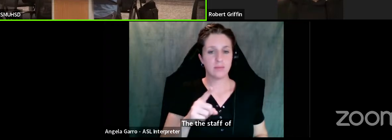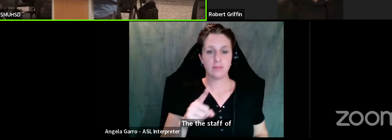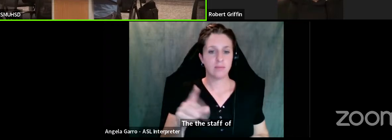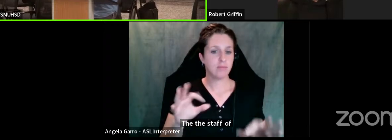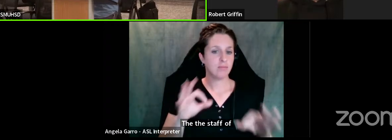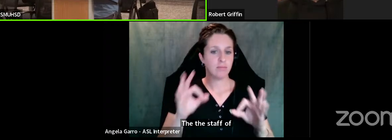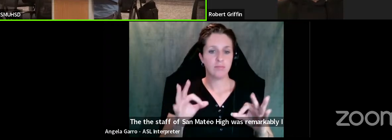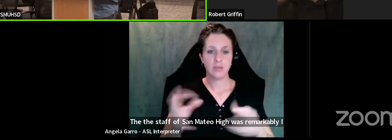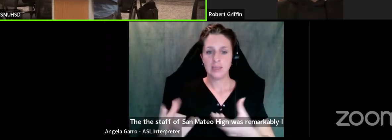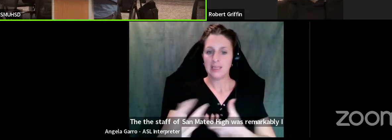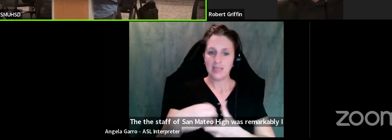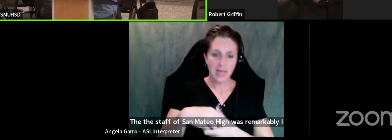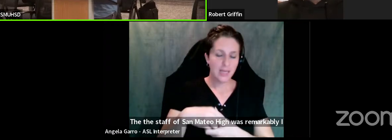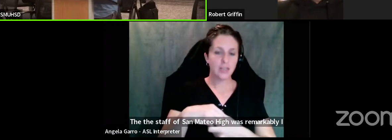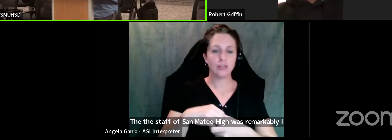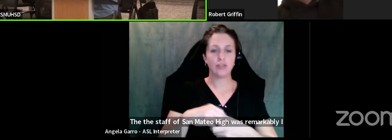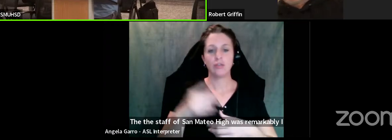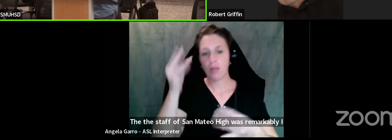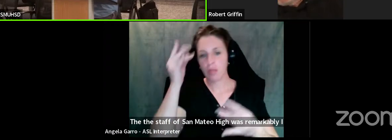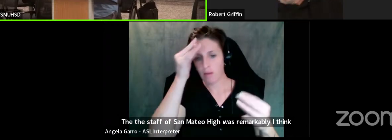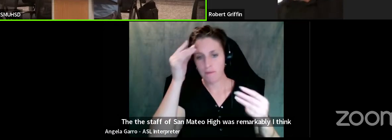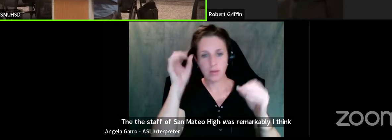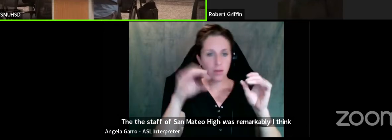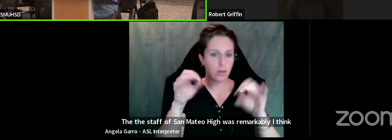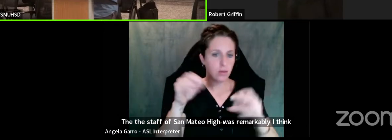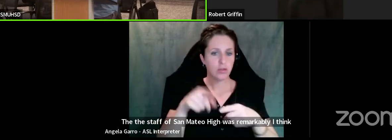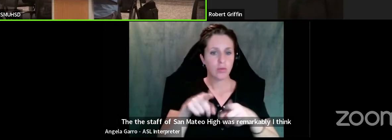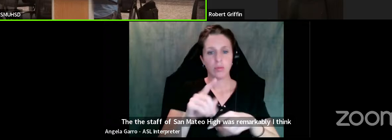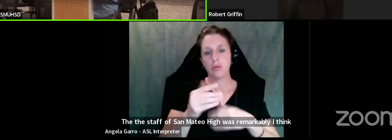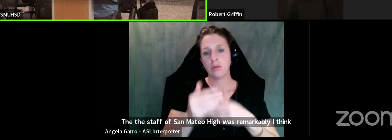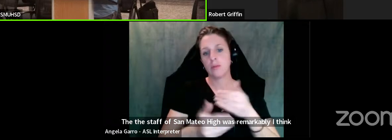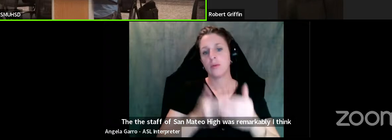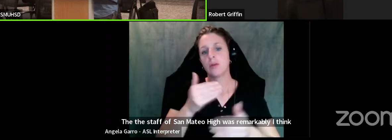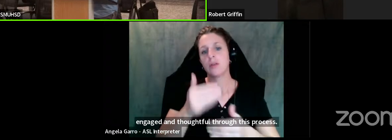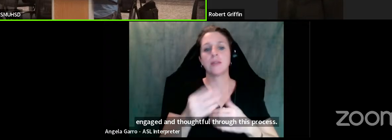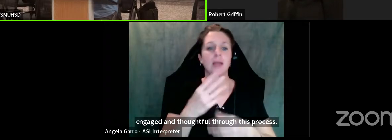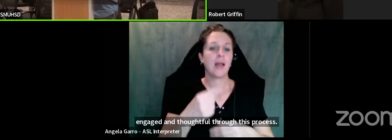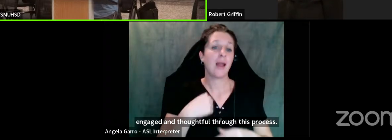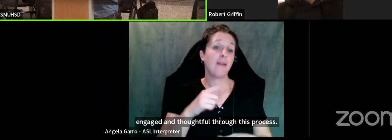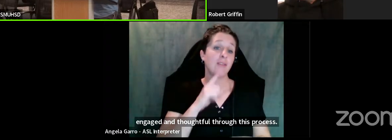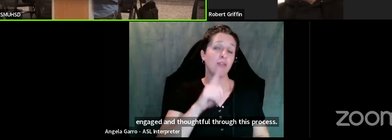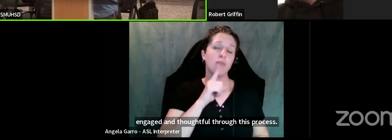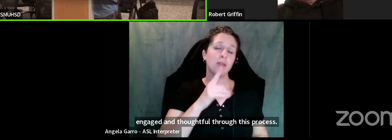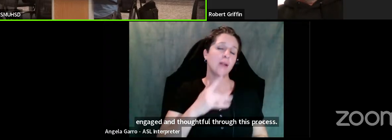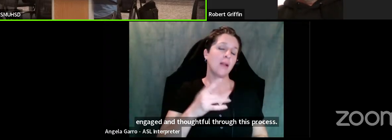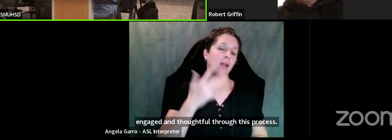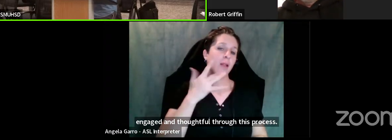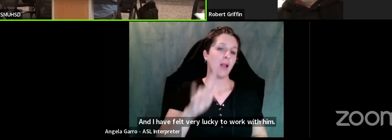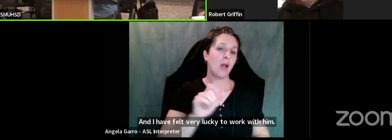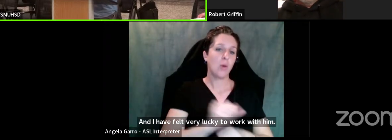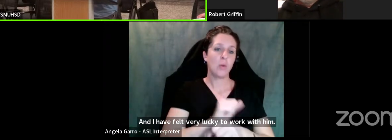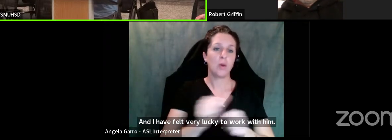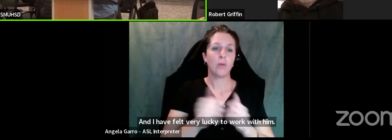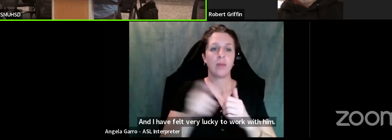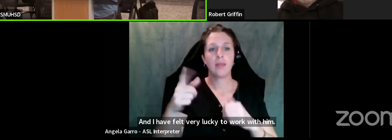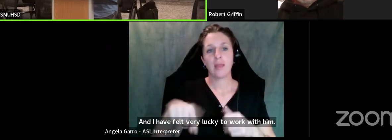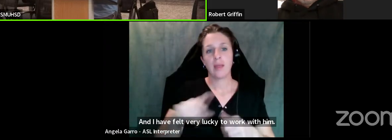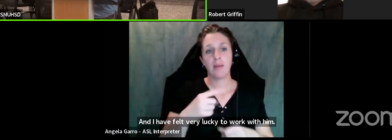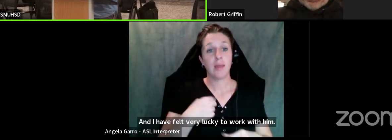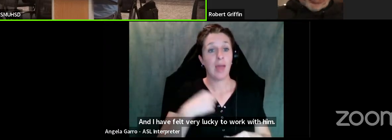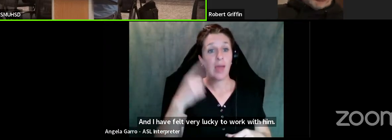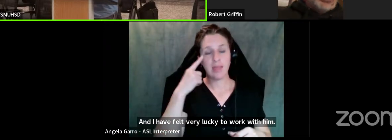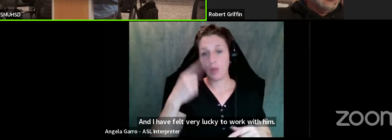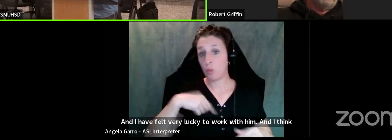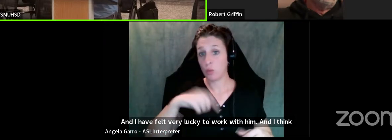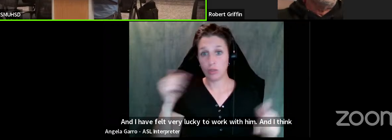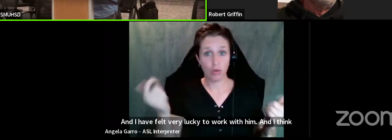think, engaged and thoughtful through this process. And I have felt very lucky to work with them. And I think we should all